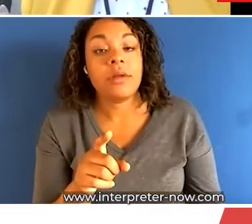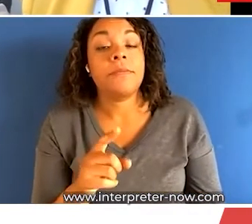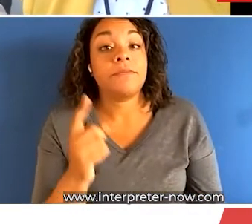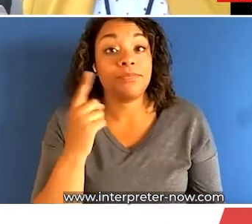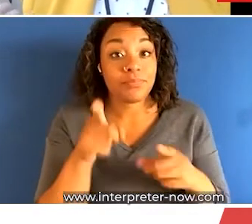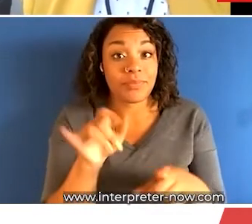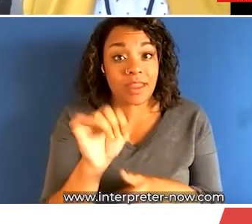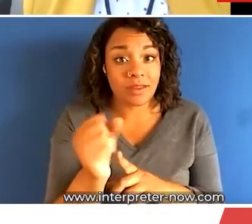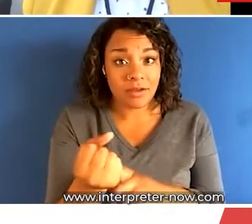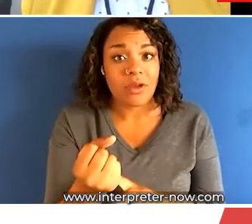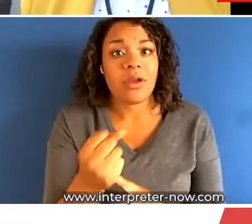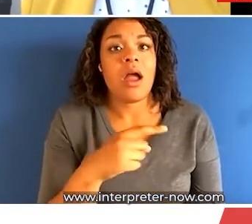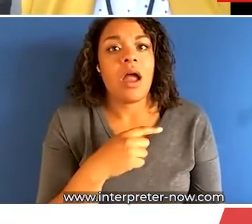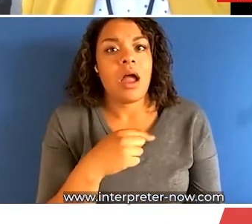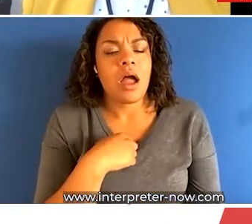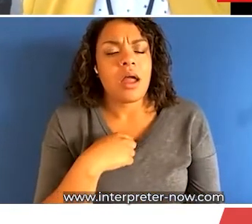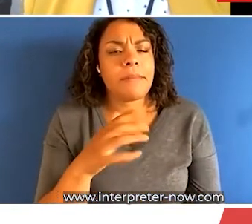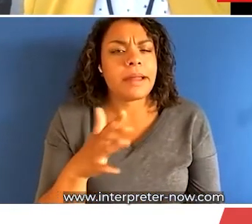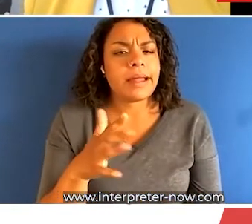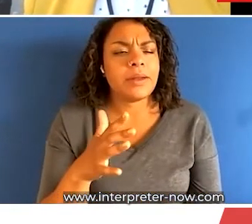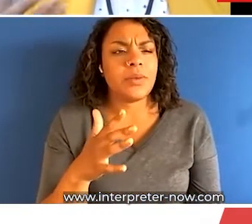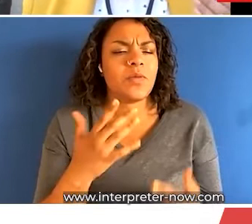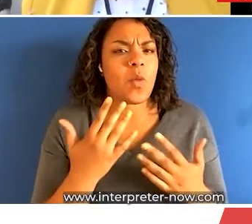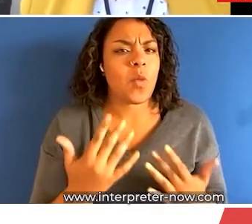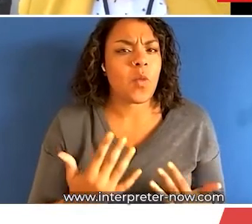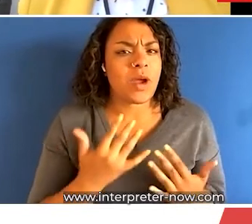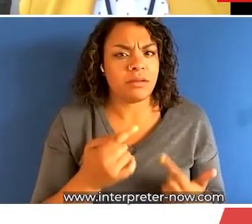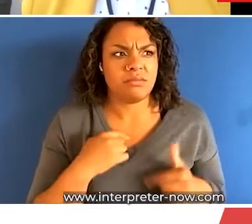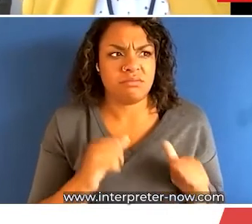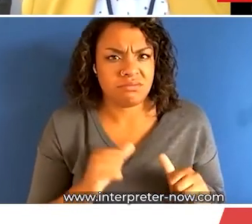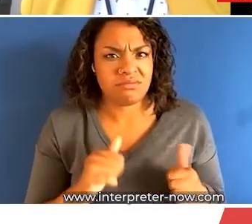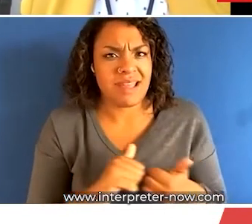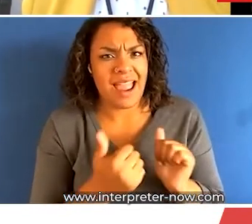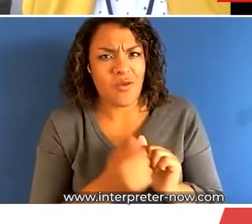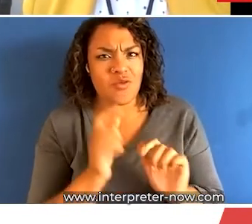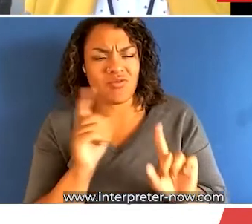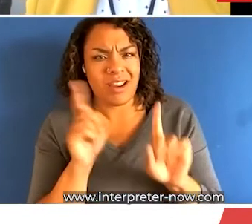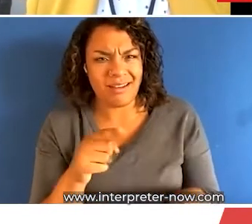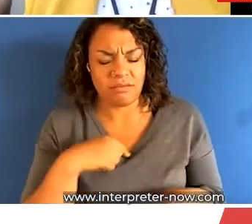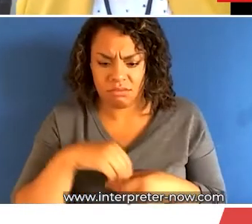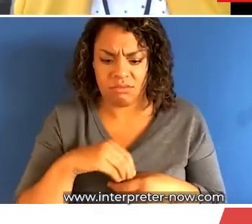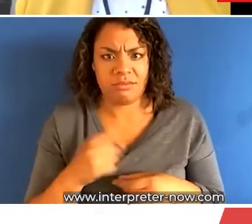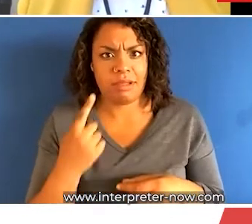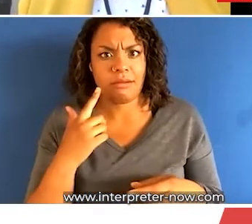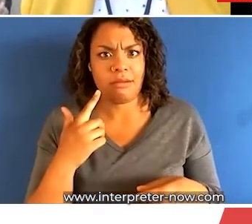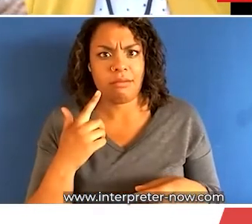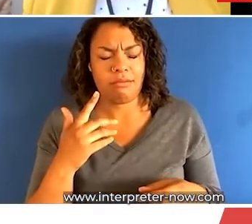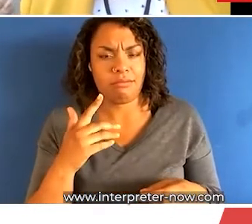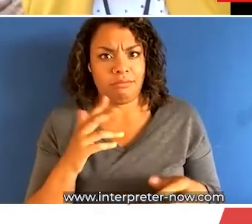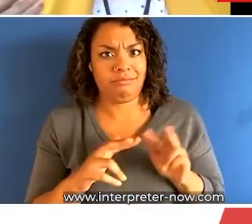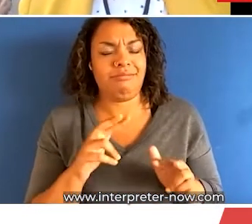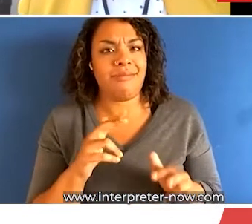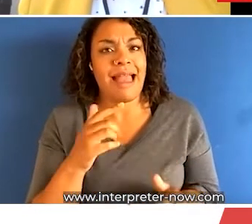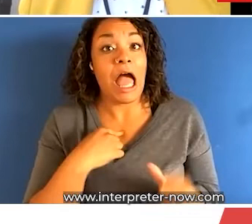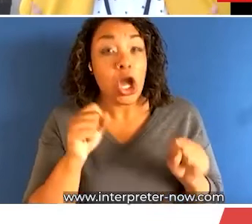instance, I was sort of waiting. I didn't really know how to react, honestly, because I could get kind of aggressive. And I was like,